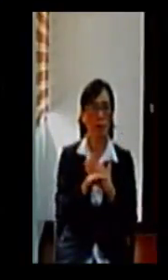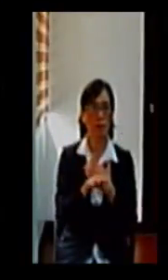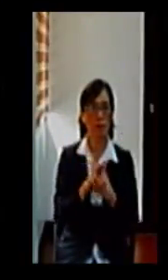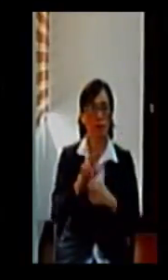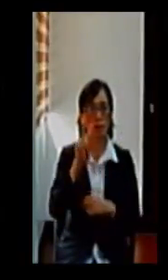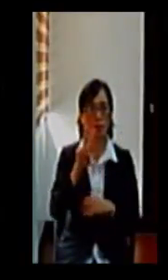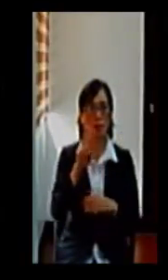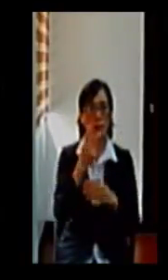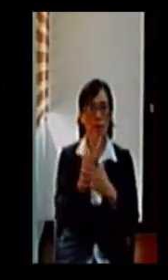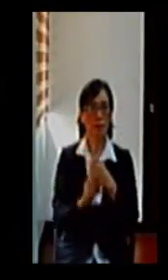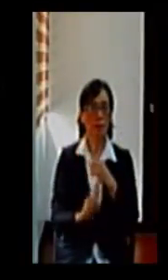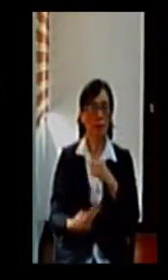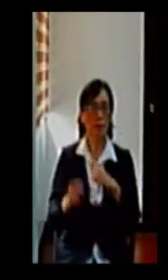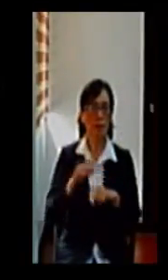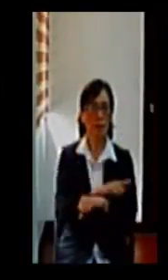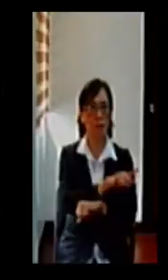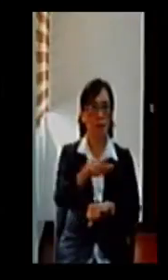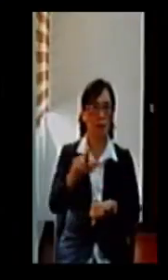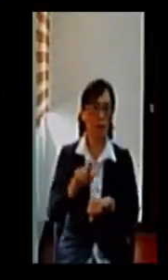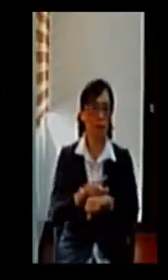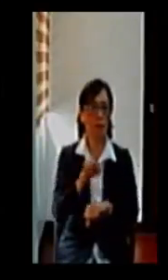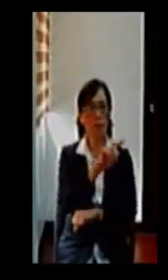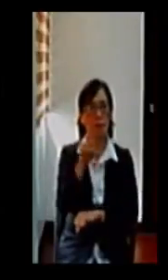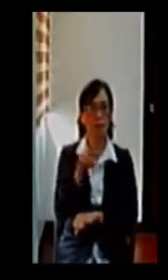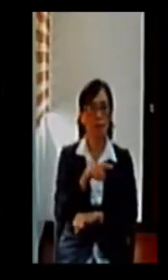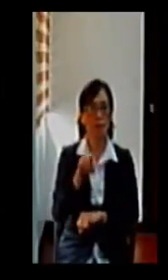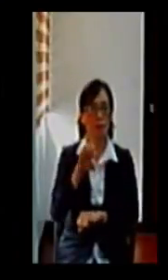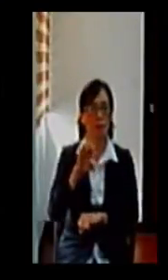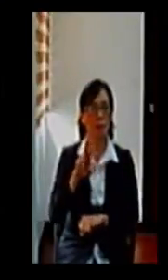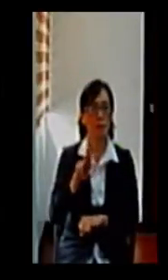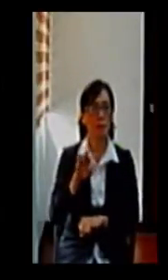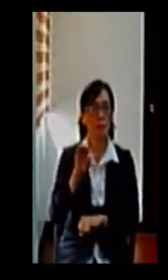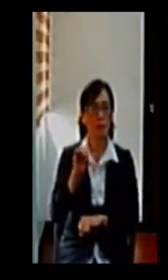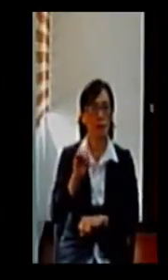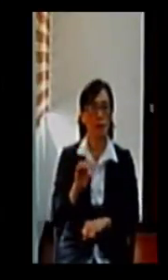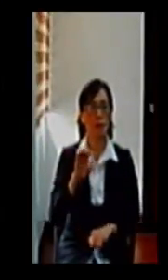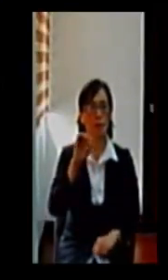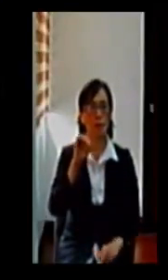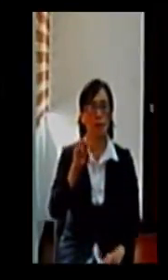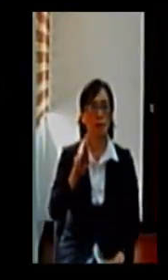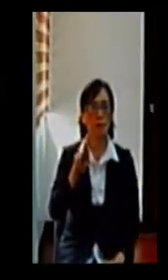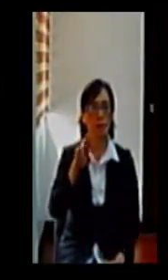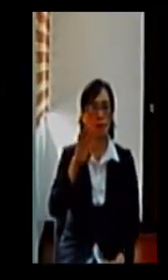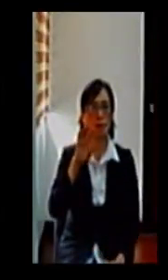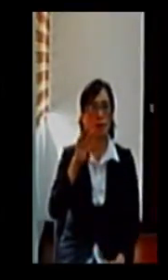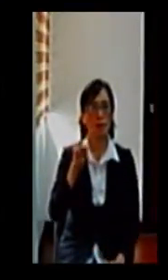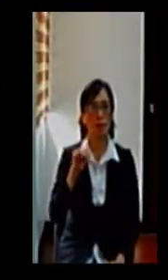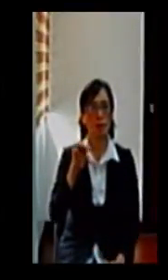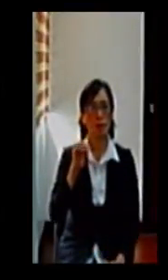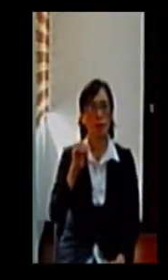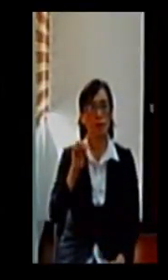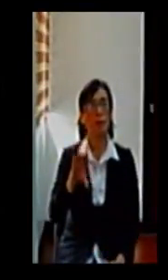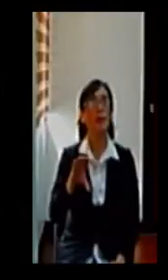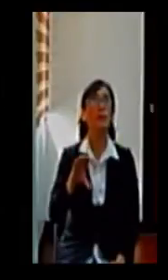ground zeros, Ormoc and Tacloban, and I was aghast to see